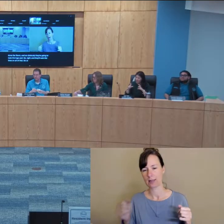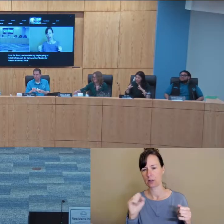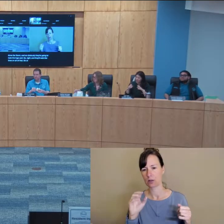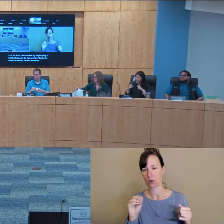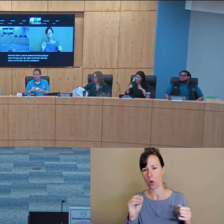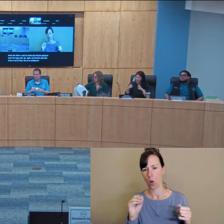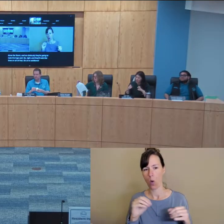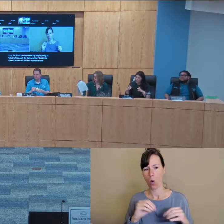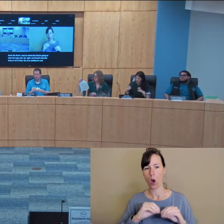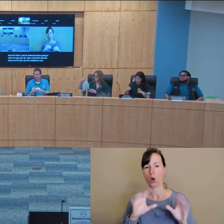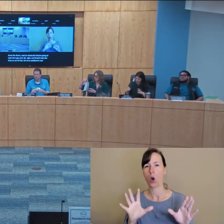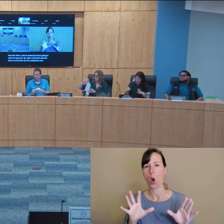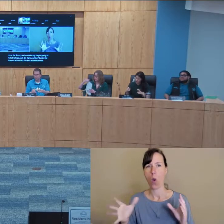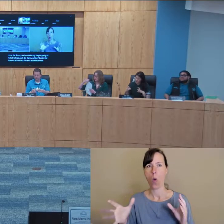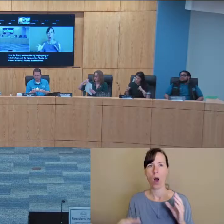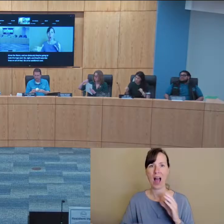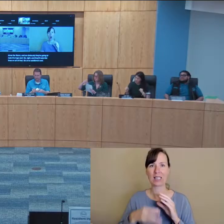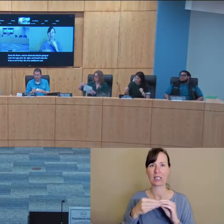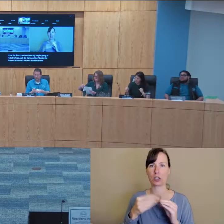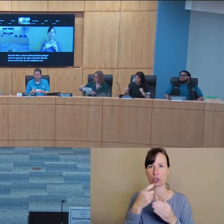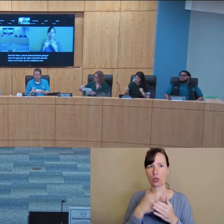cost.